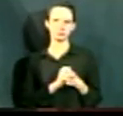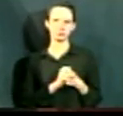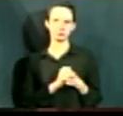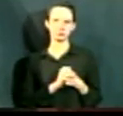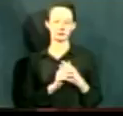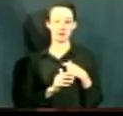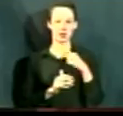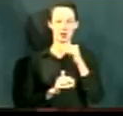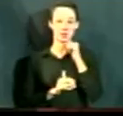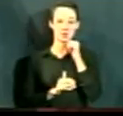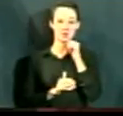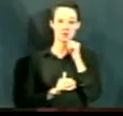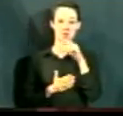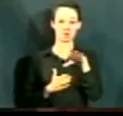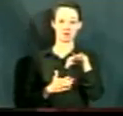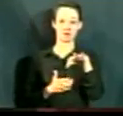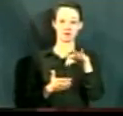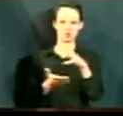do not find helpful.